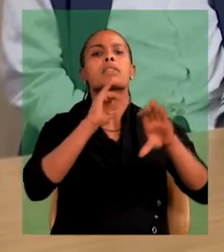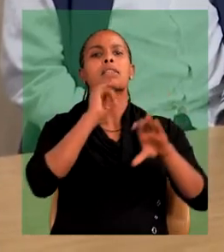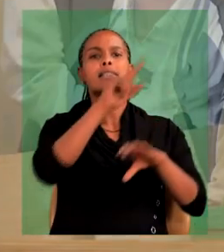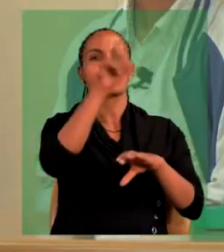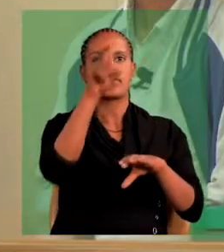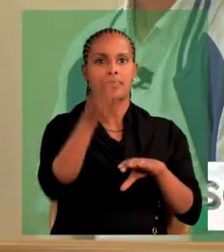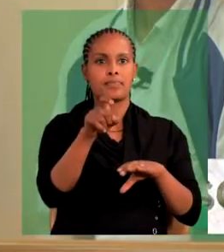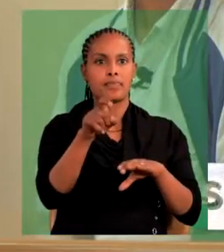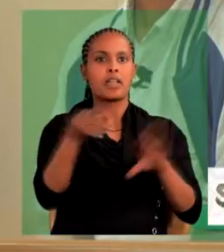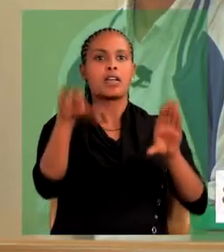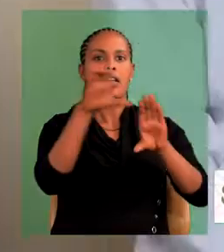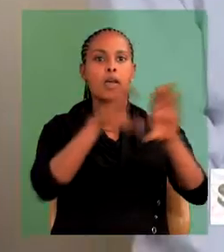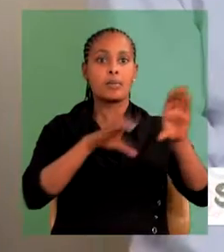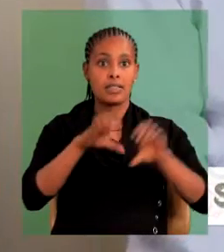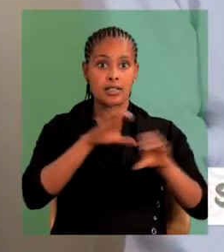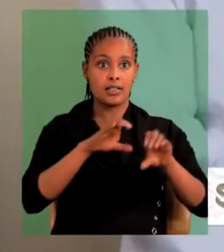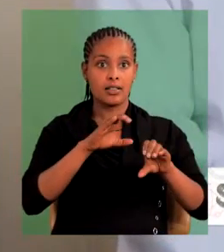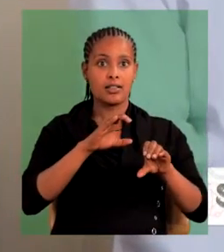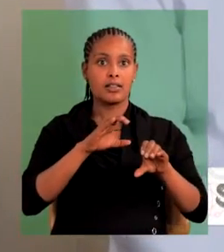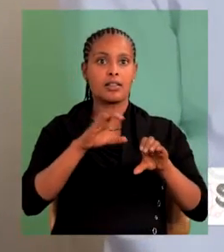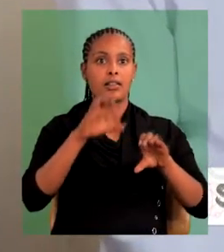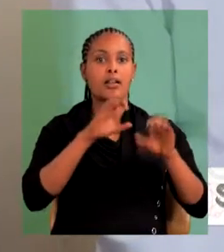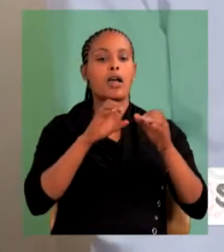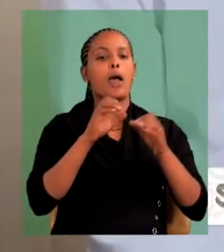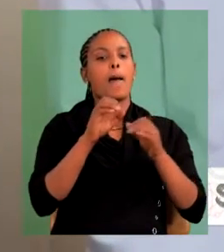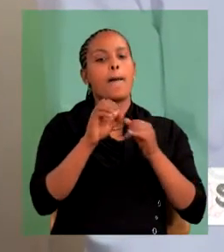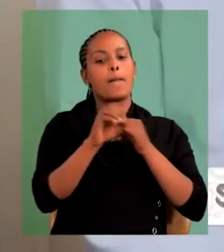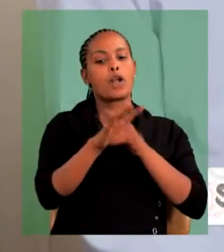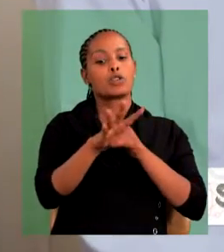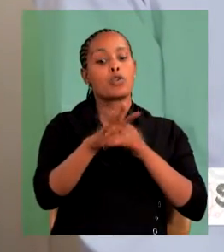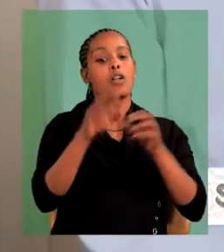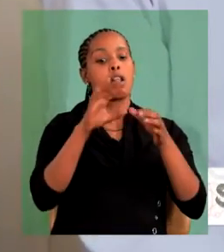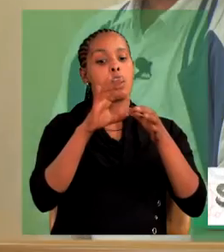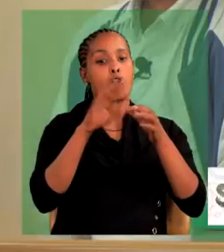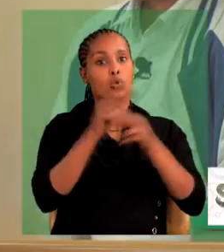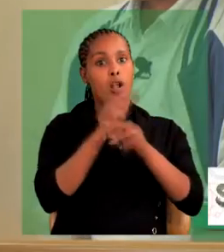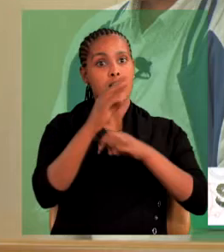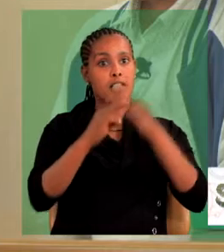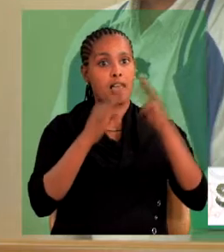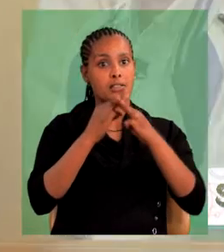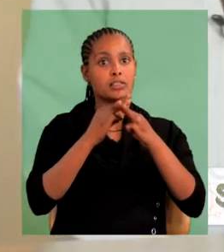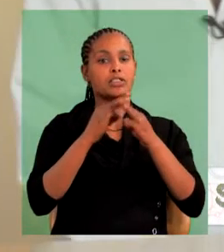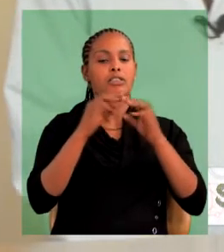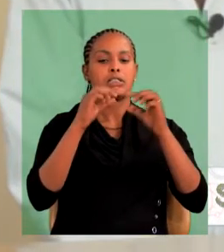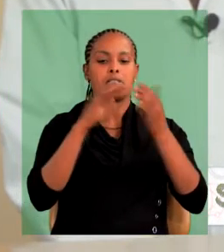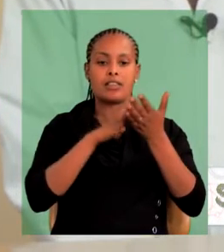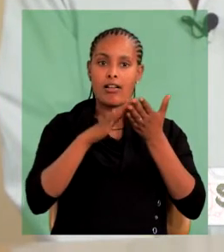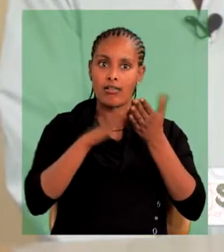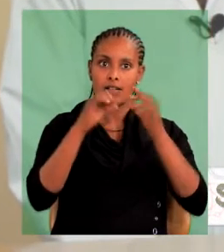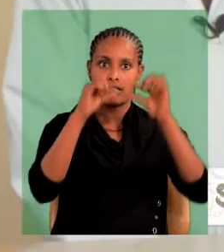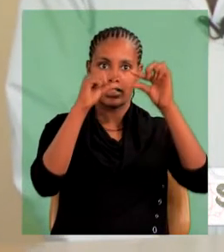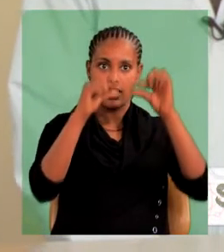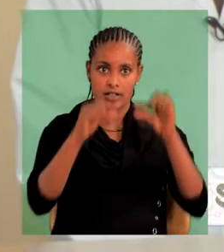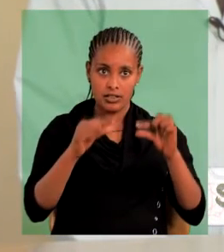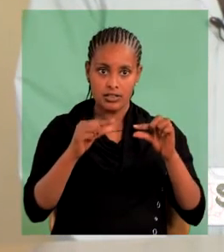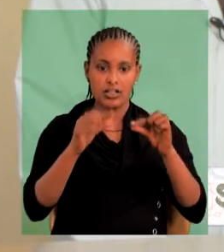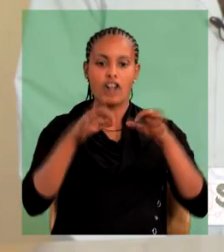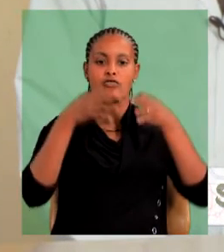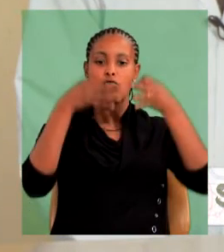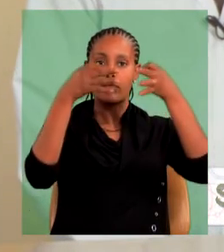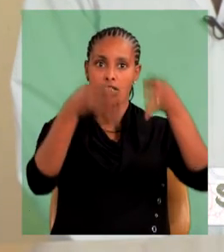about. Chemistry is a branch of natural science which deals about structure,